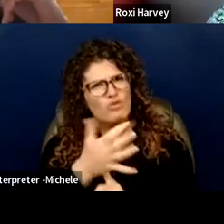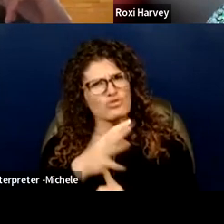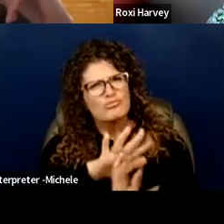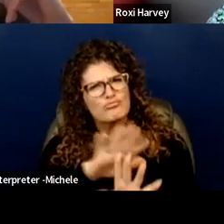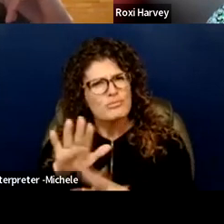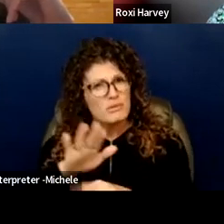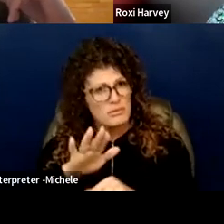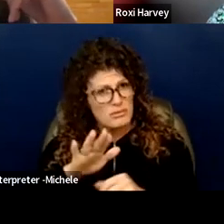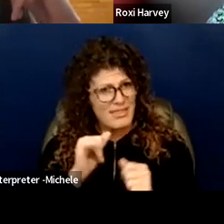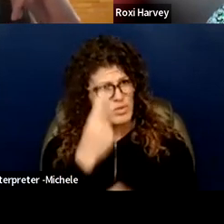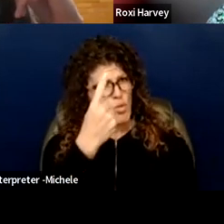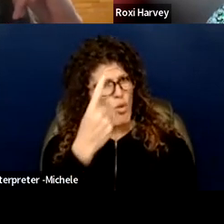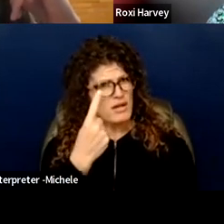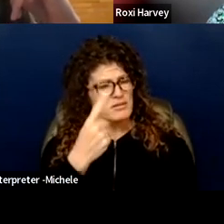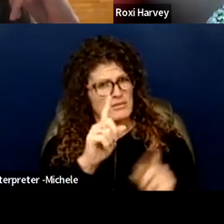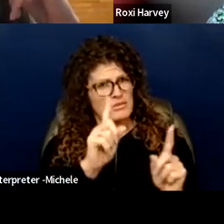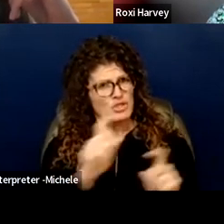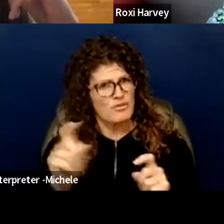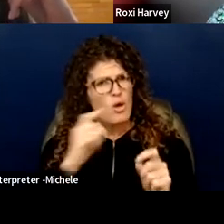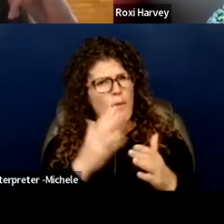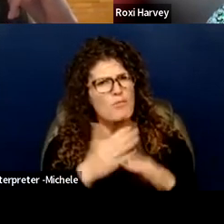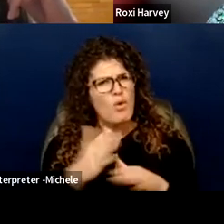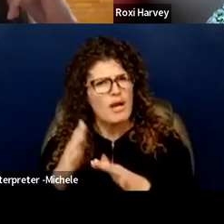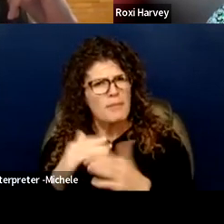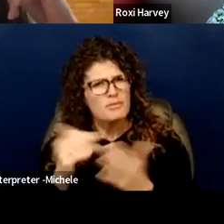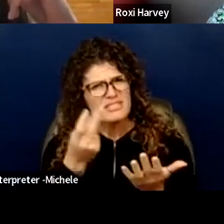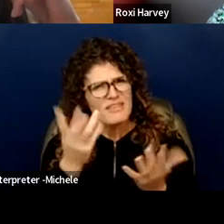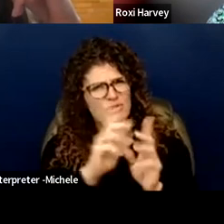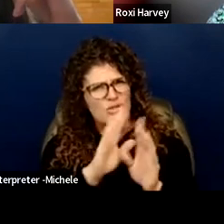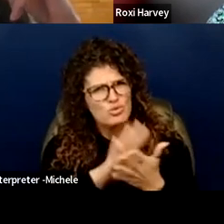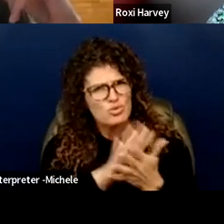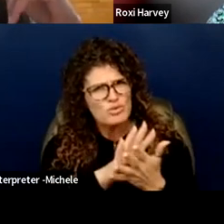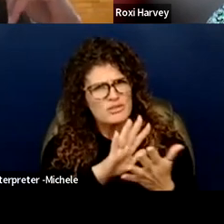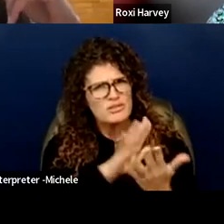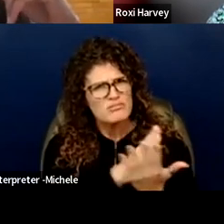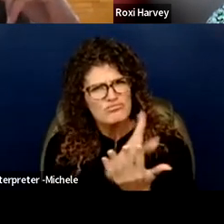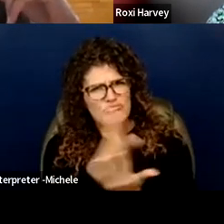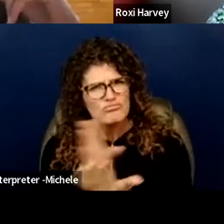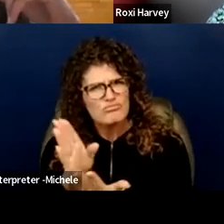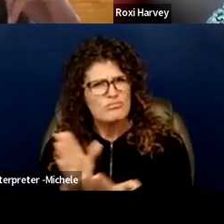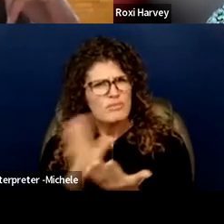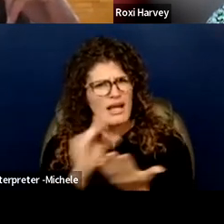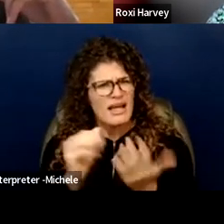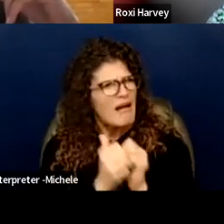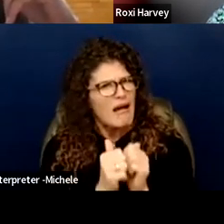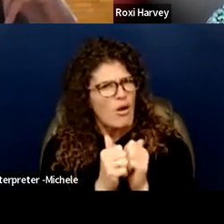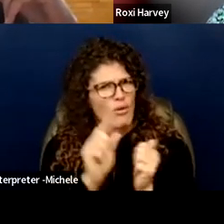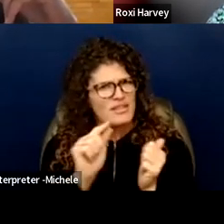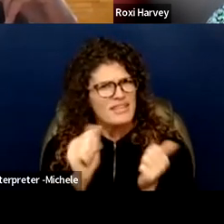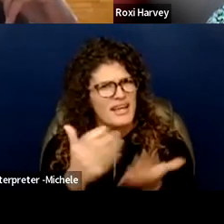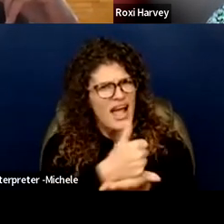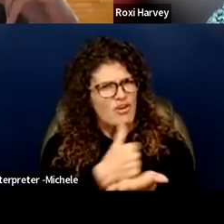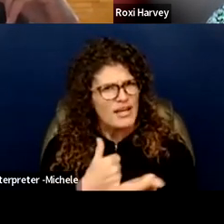on, is that one survey or are the surveys broken up to various schools within the district? And how are they, how's that data